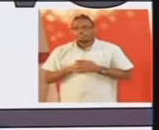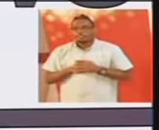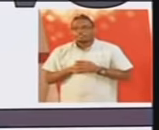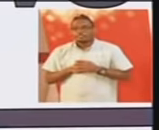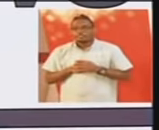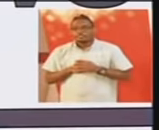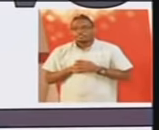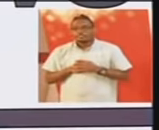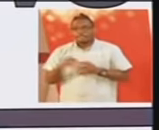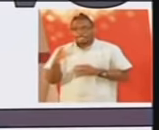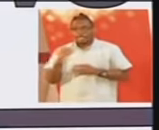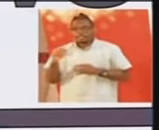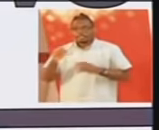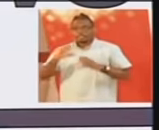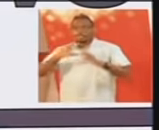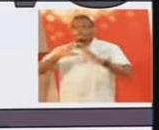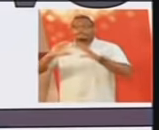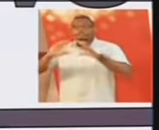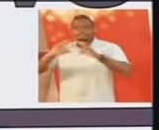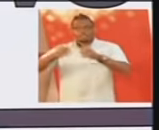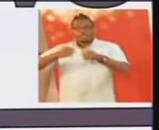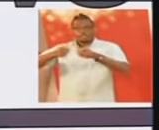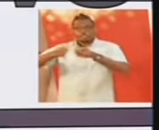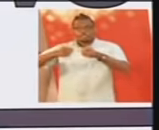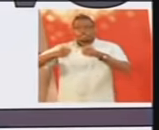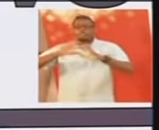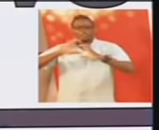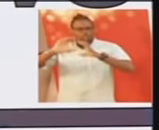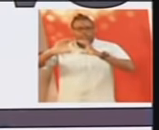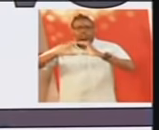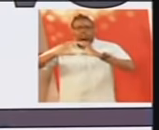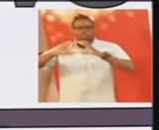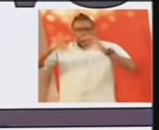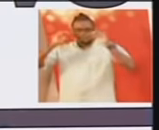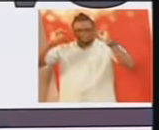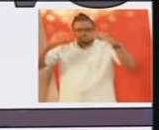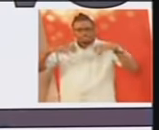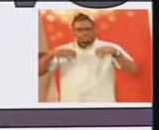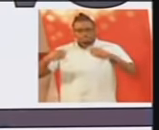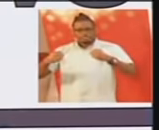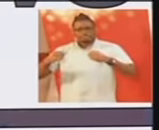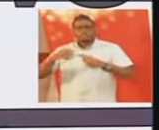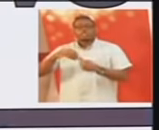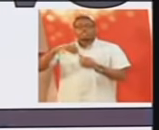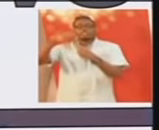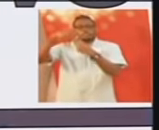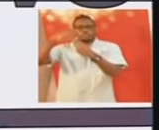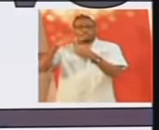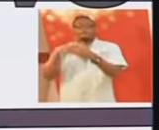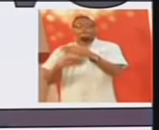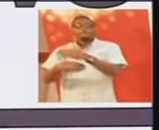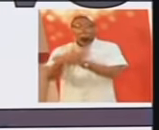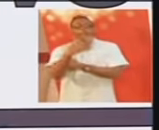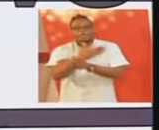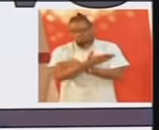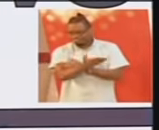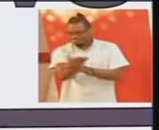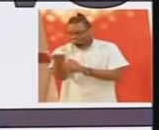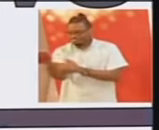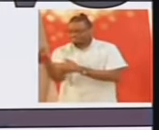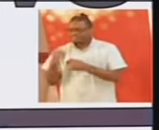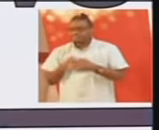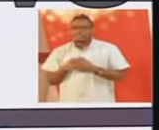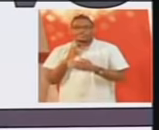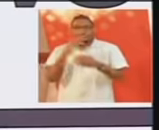Candice Alcantara, Manager Corporate Communications, and a special good morning to you, the industrious